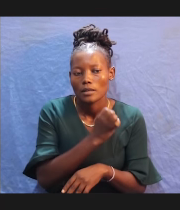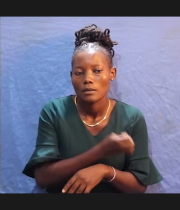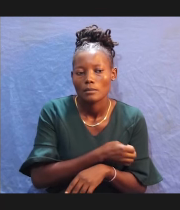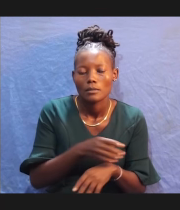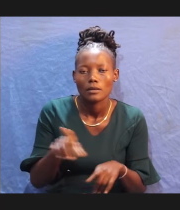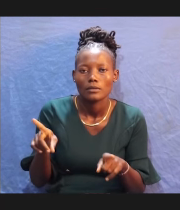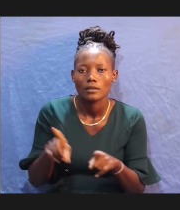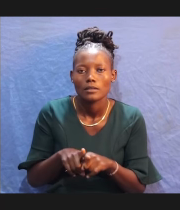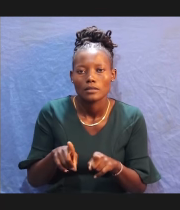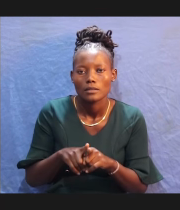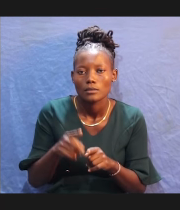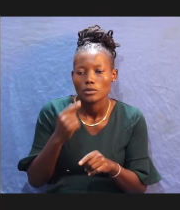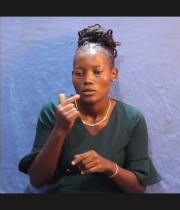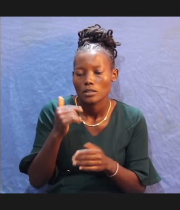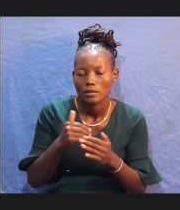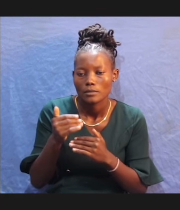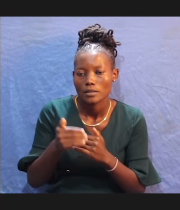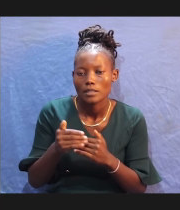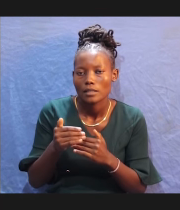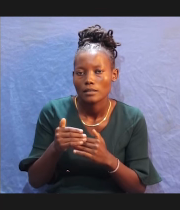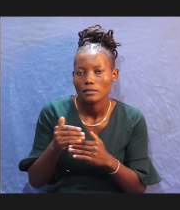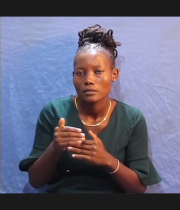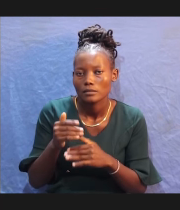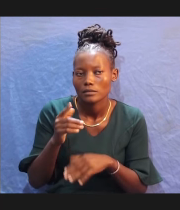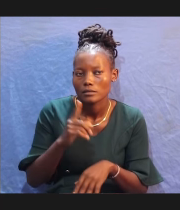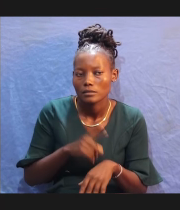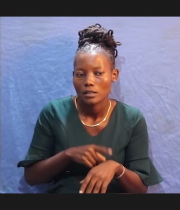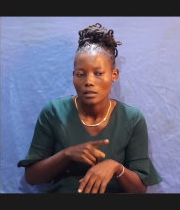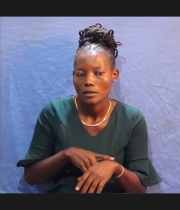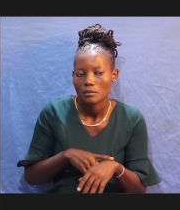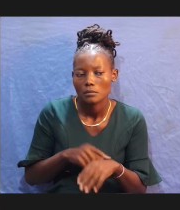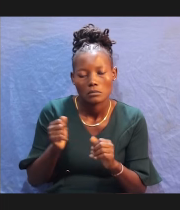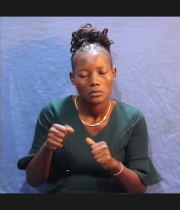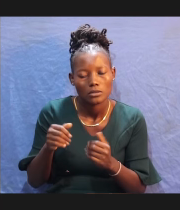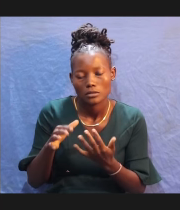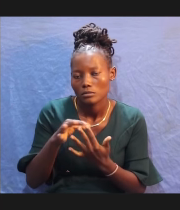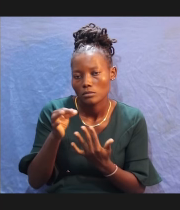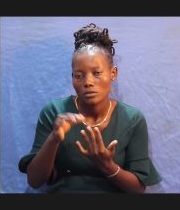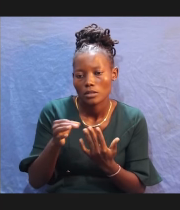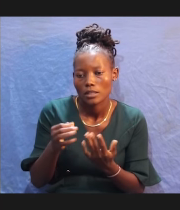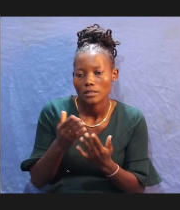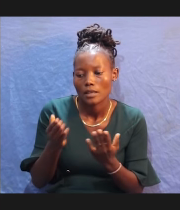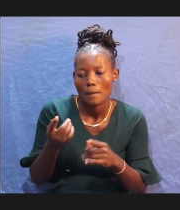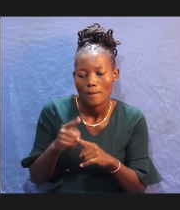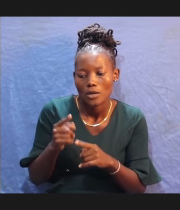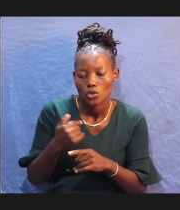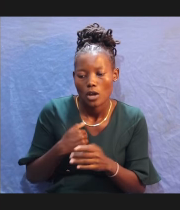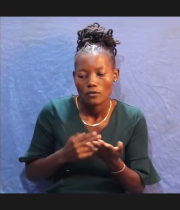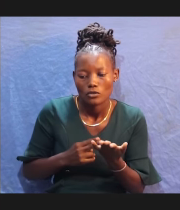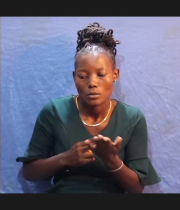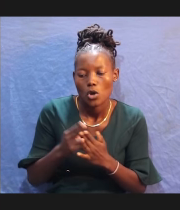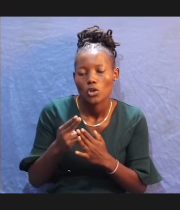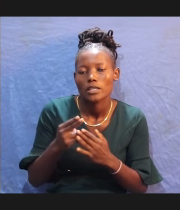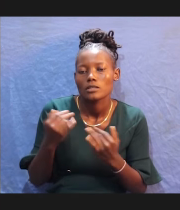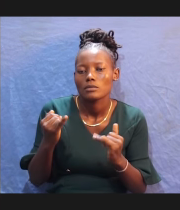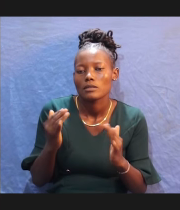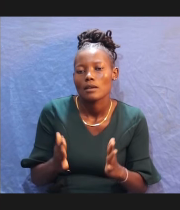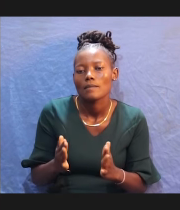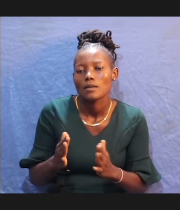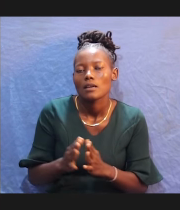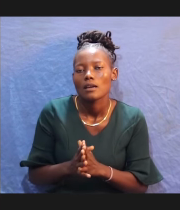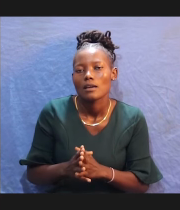stay at your team until the next season, because next season they may be at that team. But you always have to be honest with them, and you have to